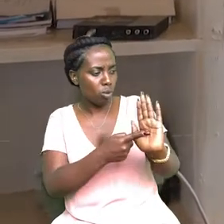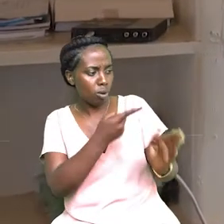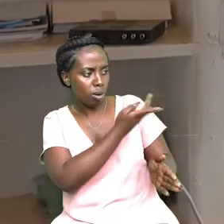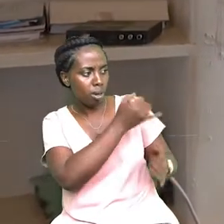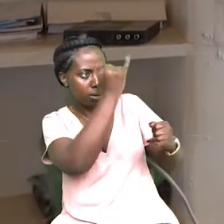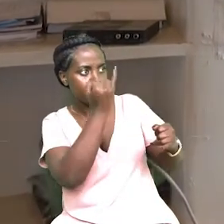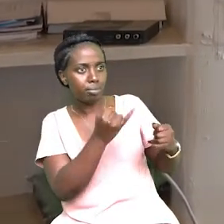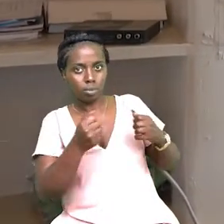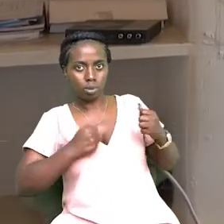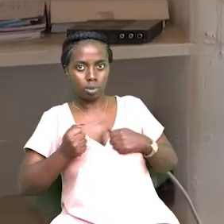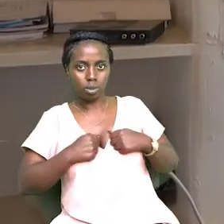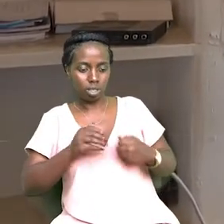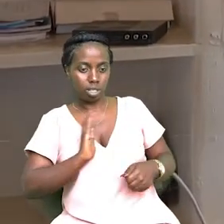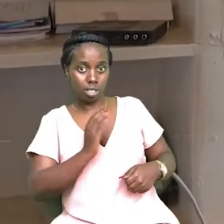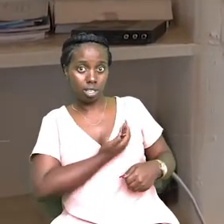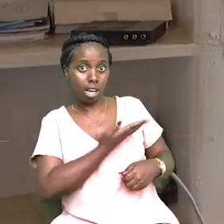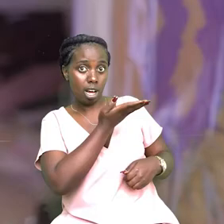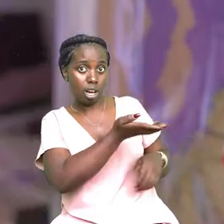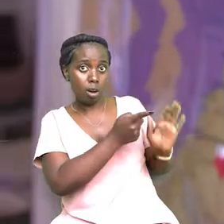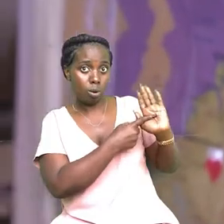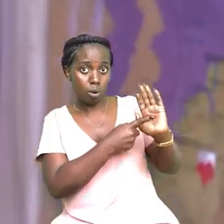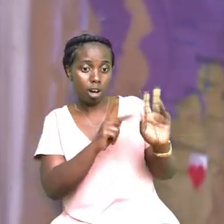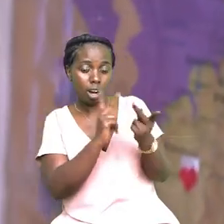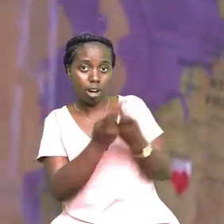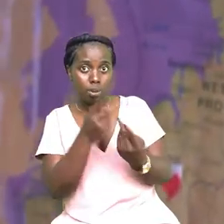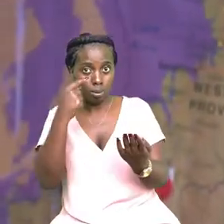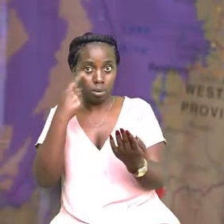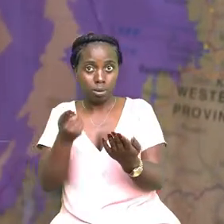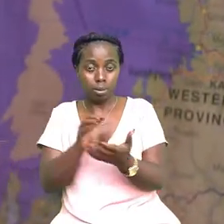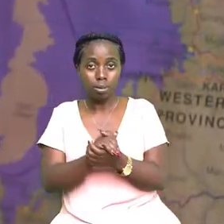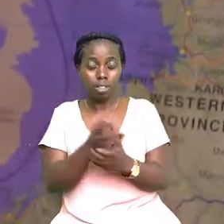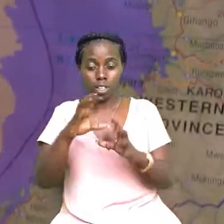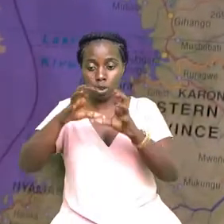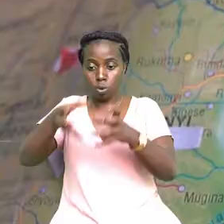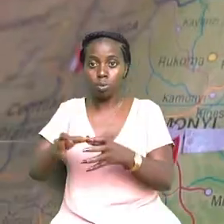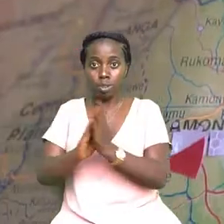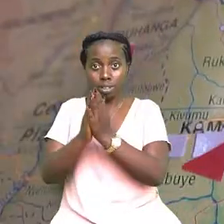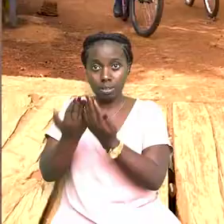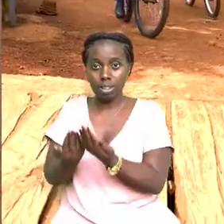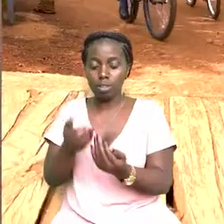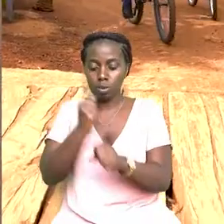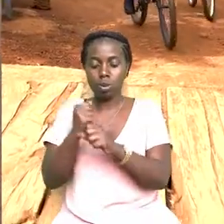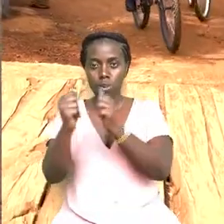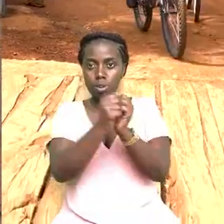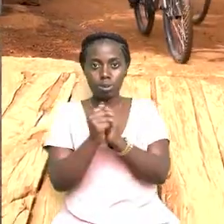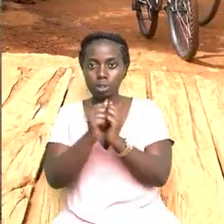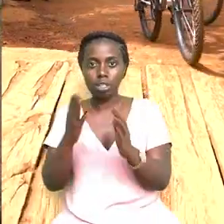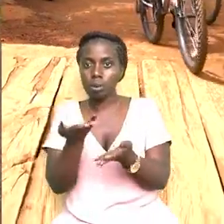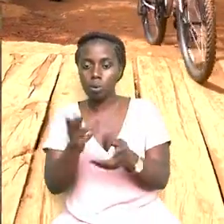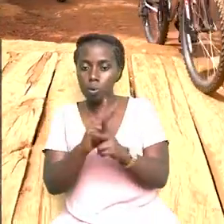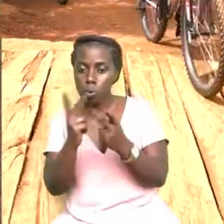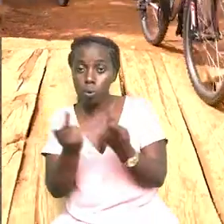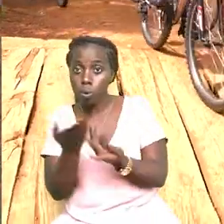Rwanda here, this is our grassroots network where you see the red dots. They are community libraries. We work together where they